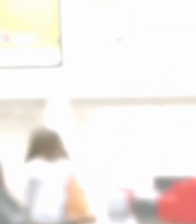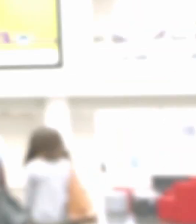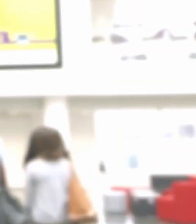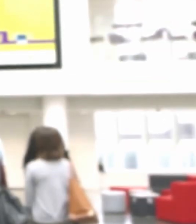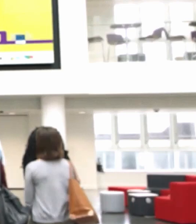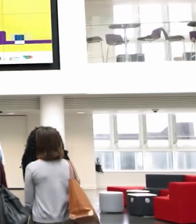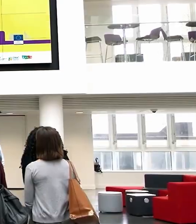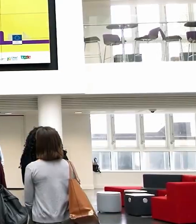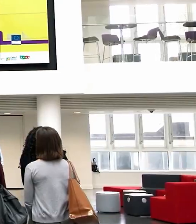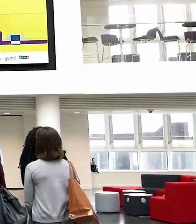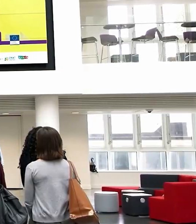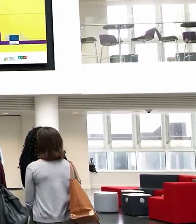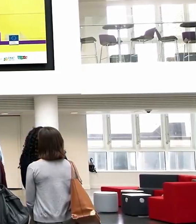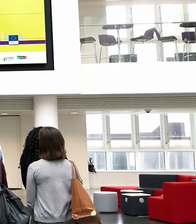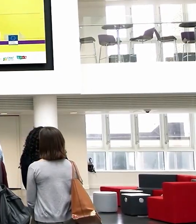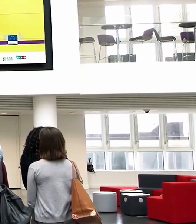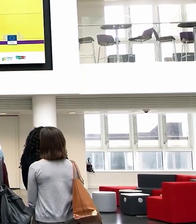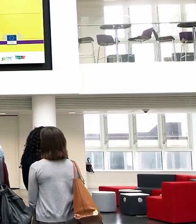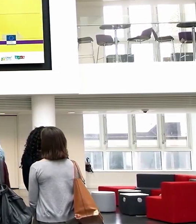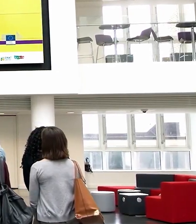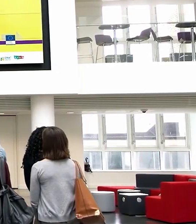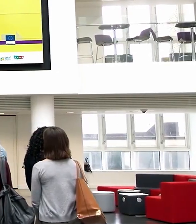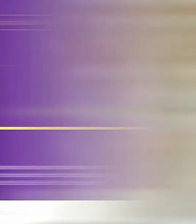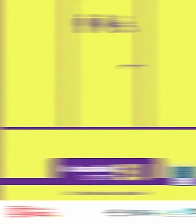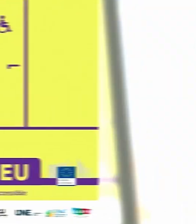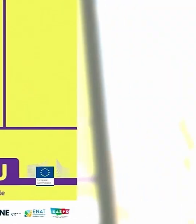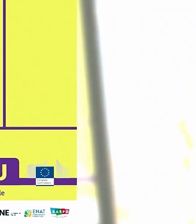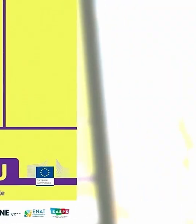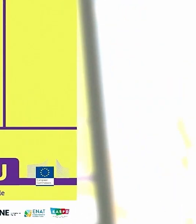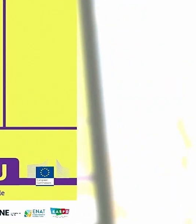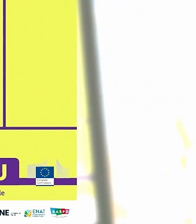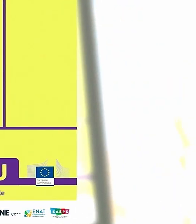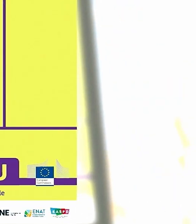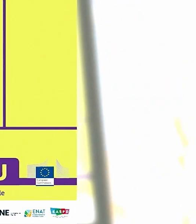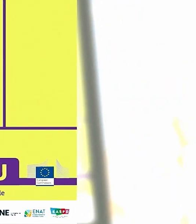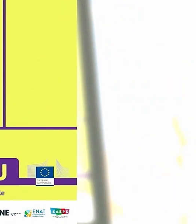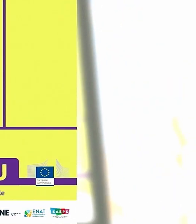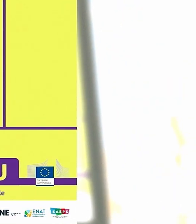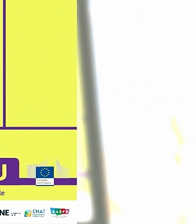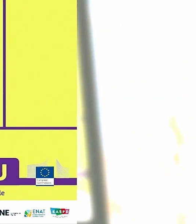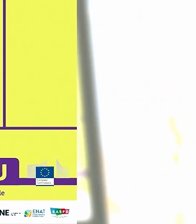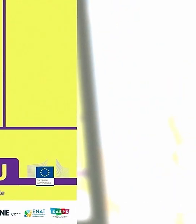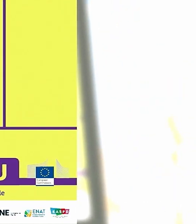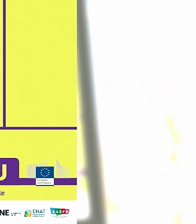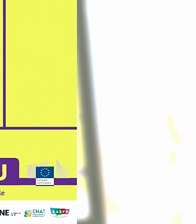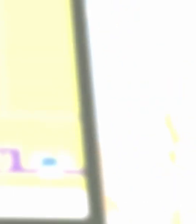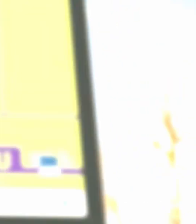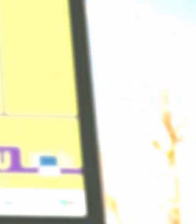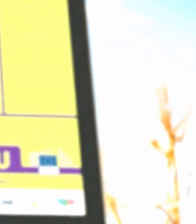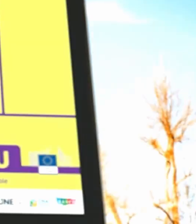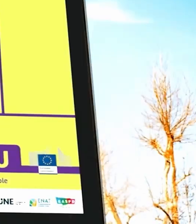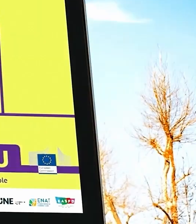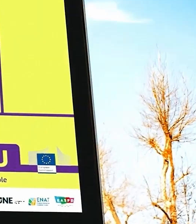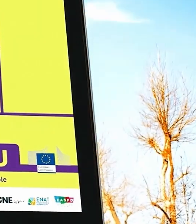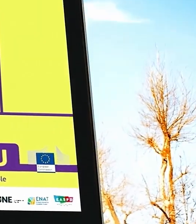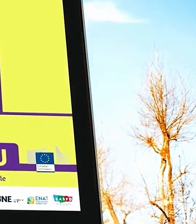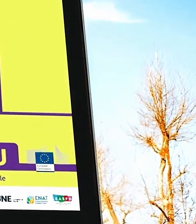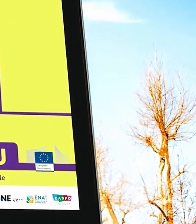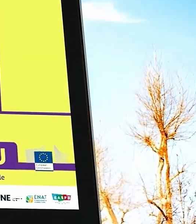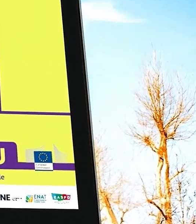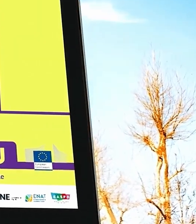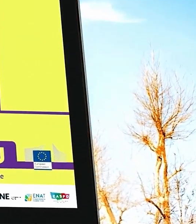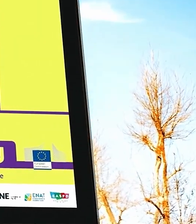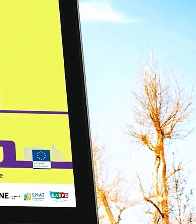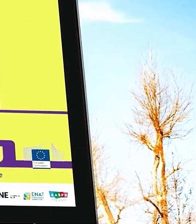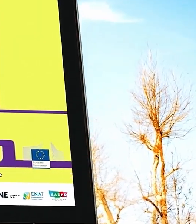suitable. The third shows a door with a Greek sign above it, incomprehensible. Next to it, a door with pictograms for a mixed accessible toilet